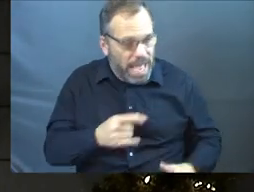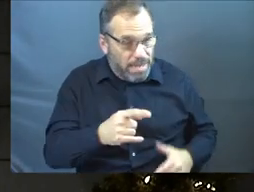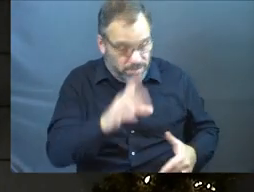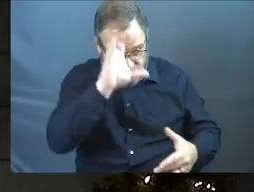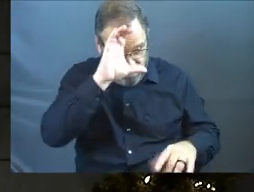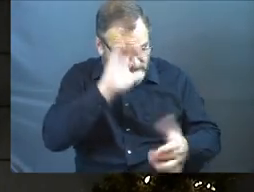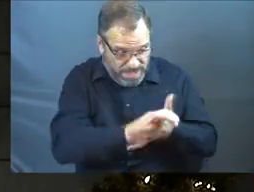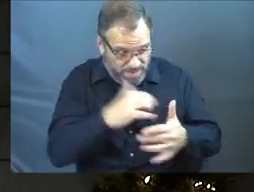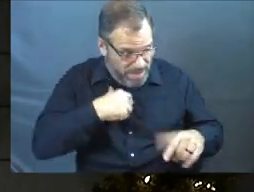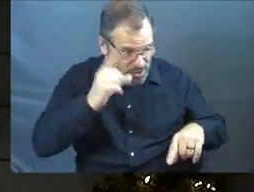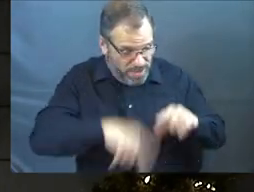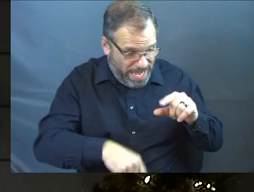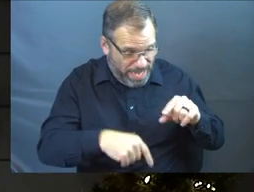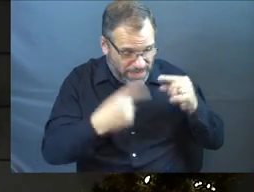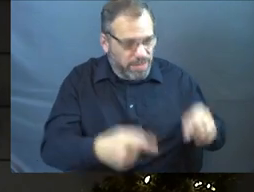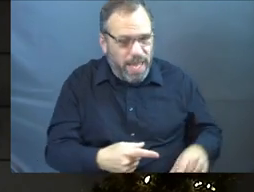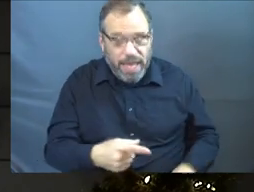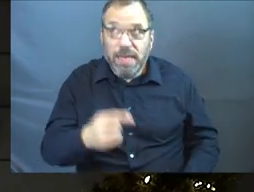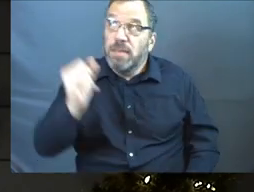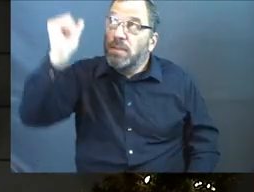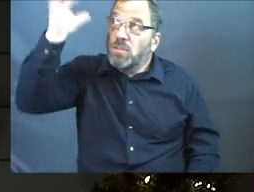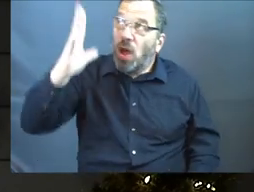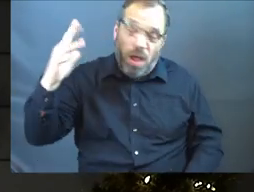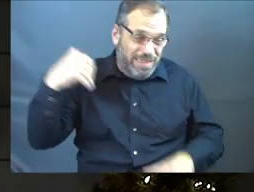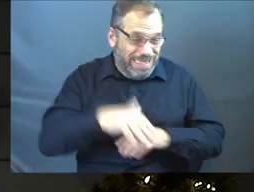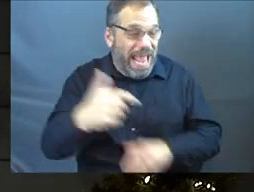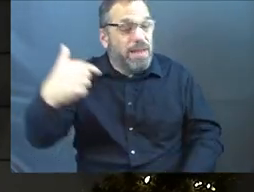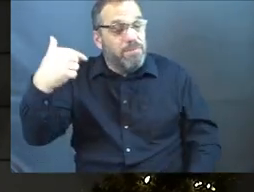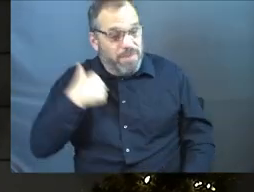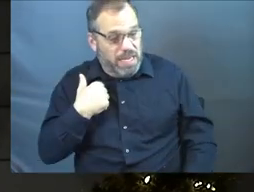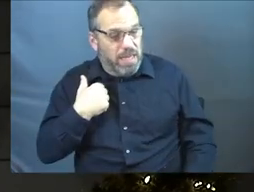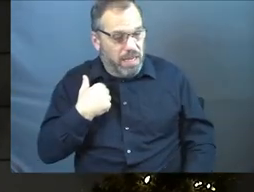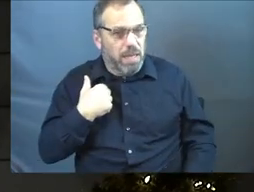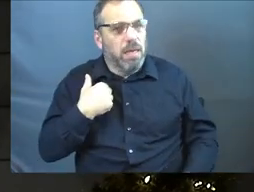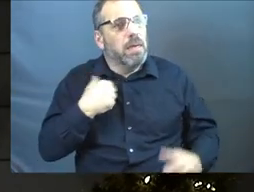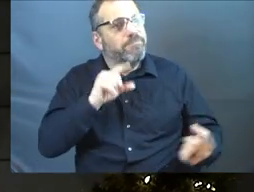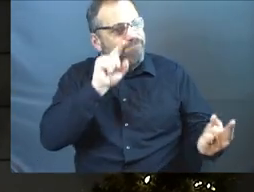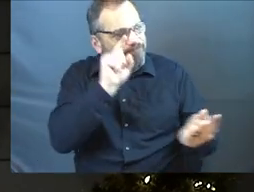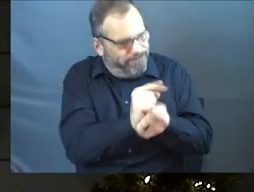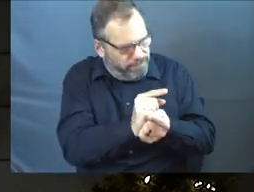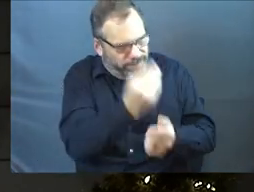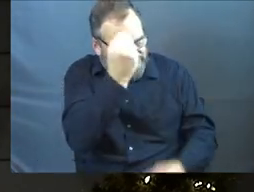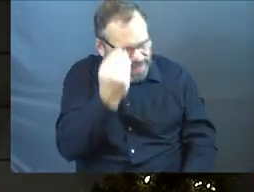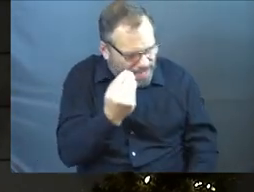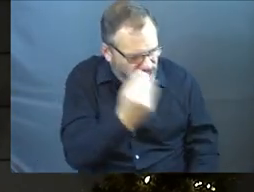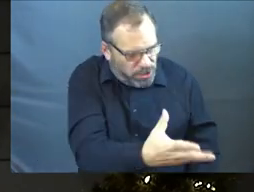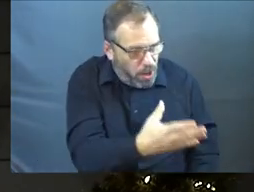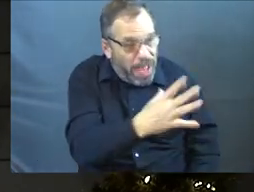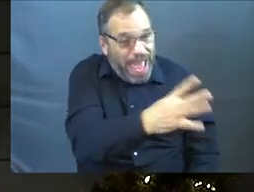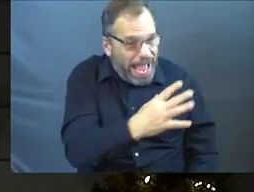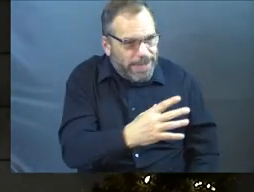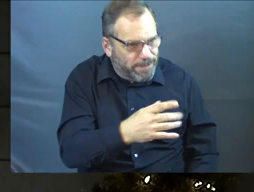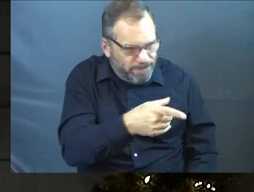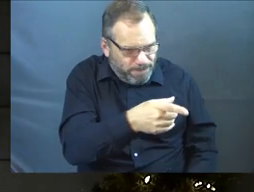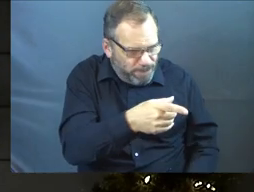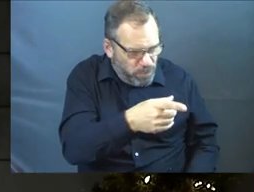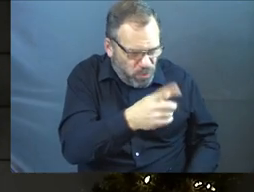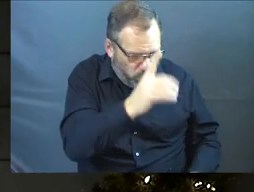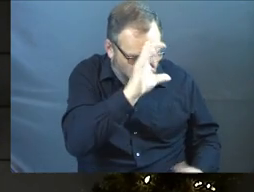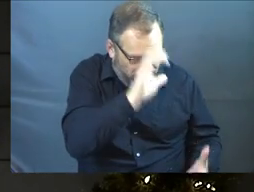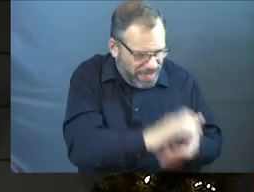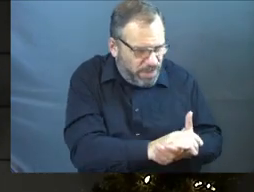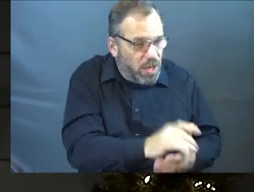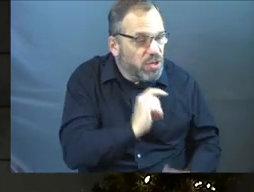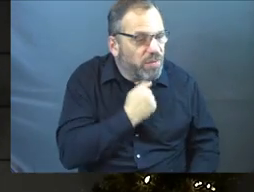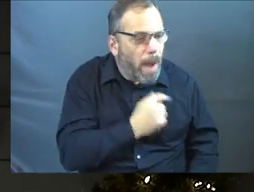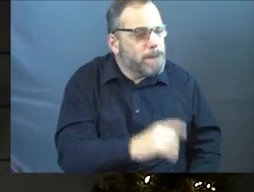struggling to believe that this is what's going to happen, I was sent by the one and only Yahweh, by God himself, to tell you this. And because you're struggling to believe that, I'm just going to take your